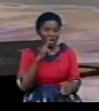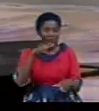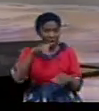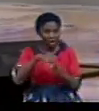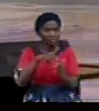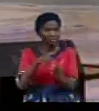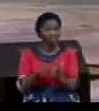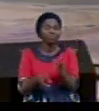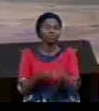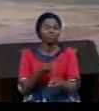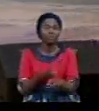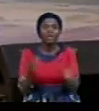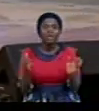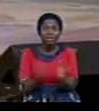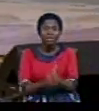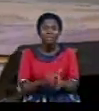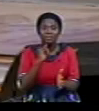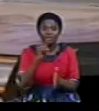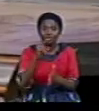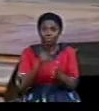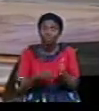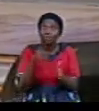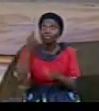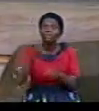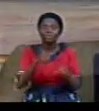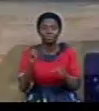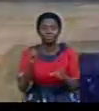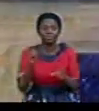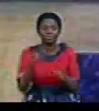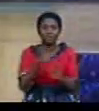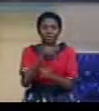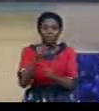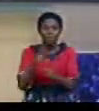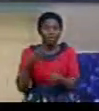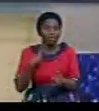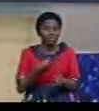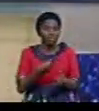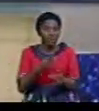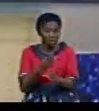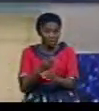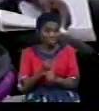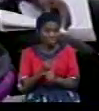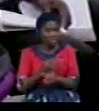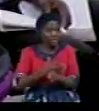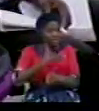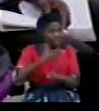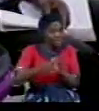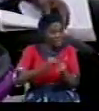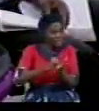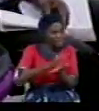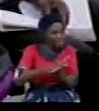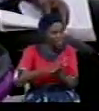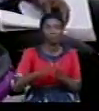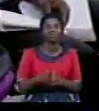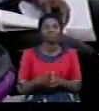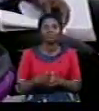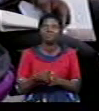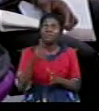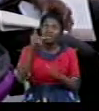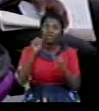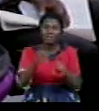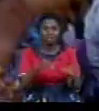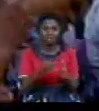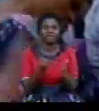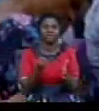what we possess entire sanctification he can do it he will